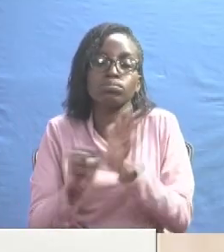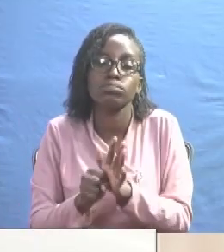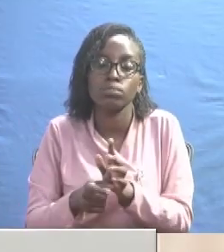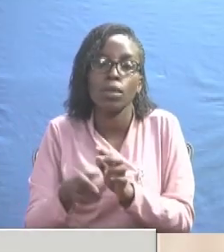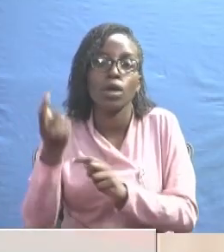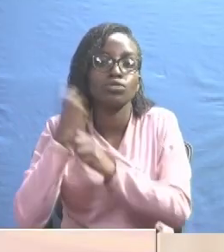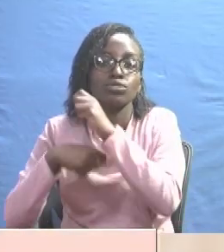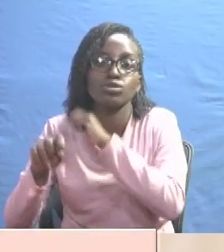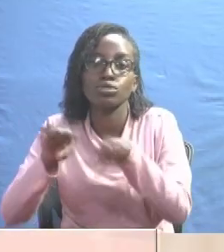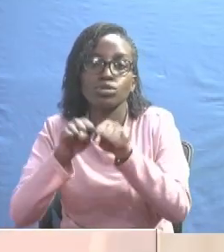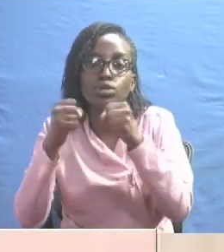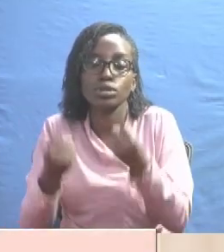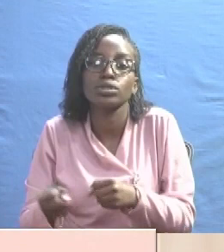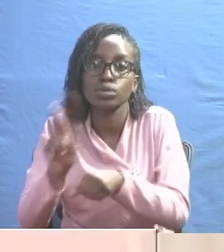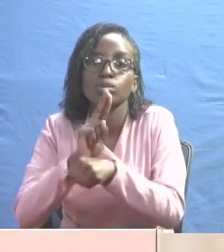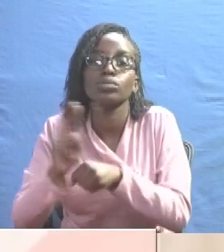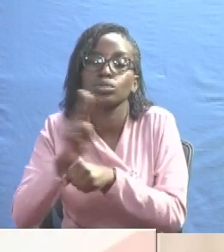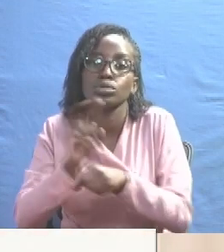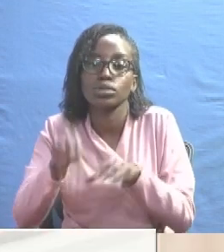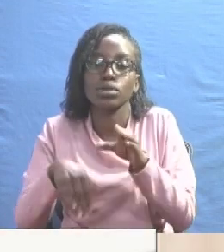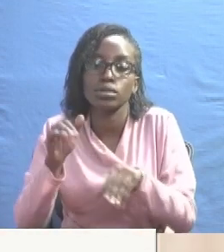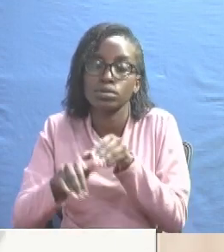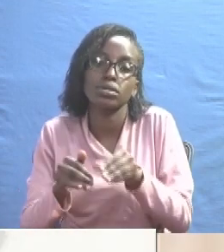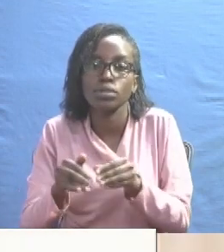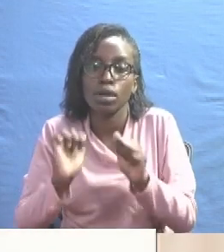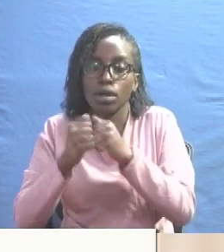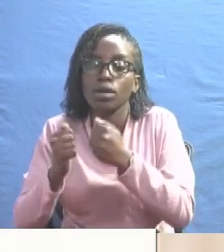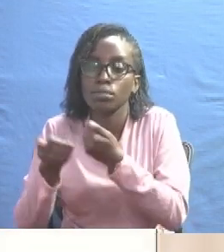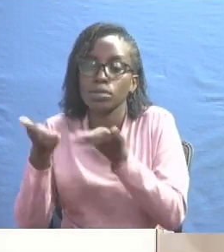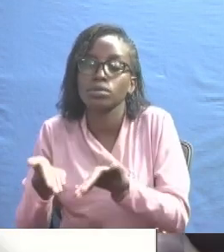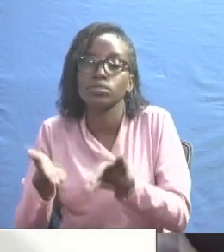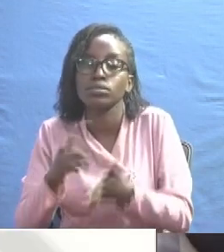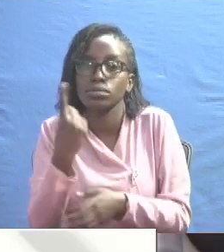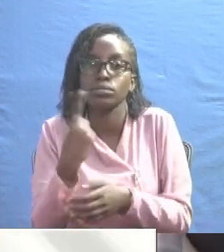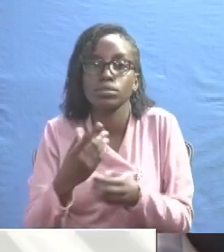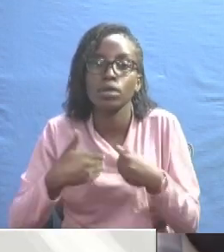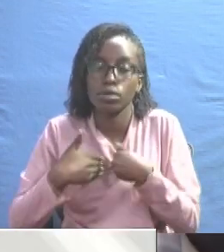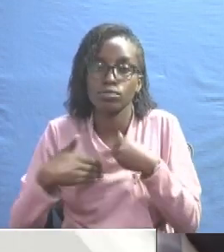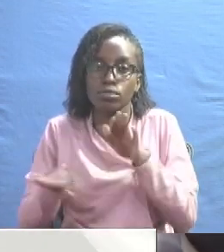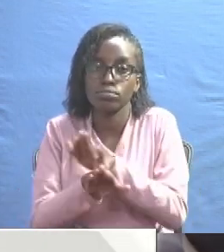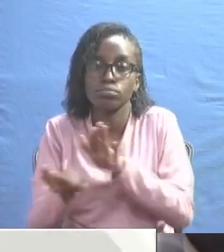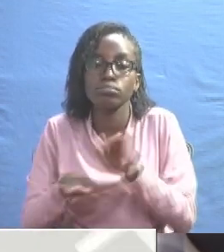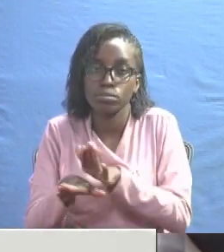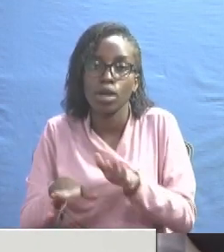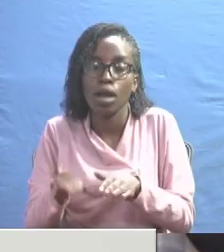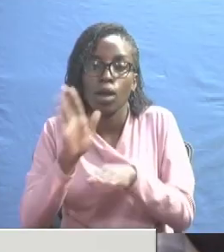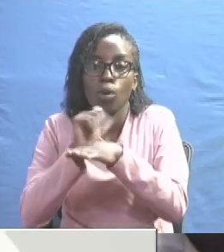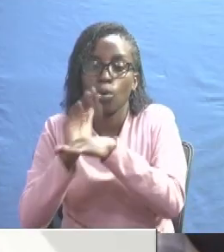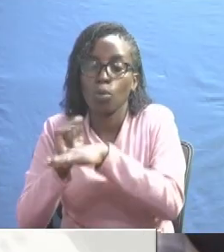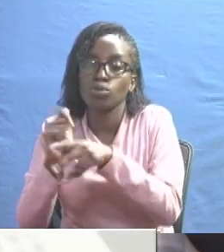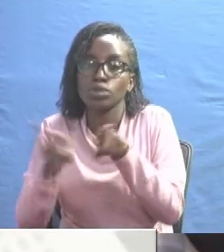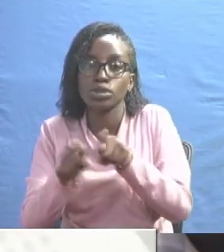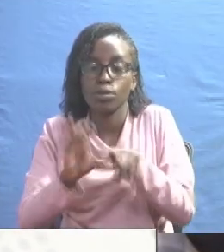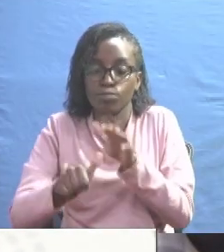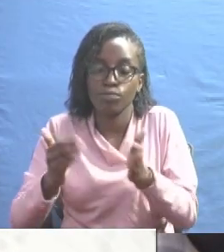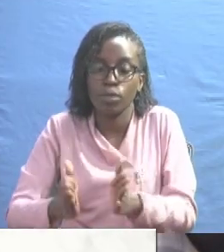for agriculture. And that is what is still happening here, especially in rain-fed areas. As the call on farmers to adopt new farming technology